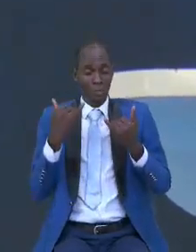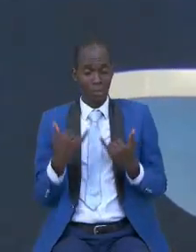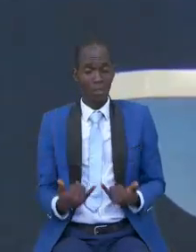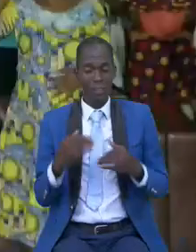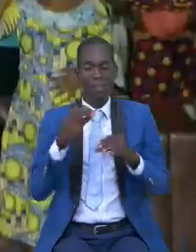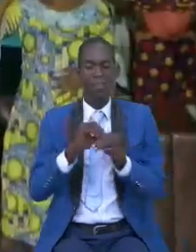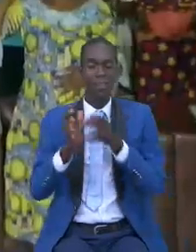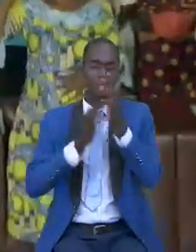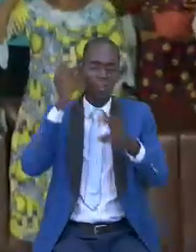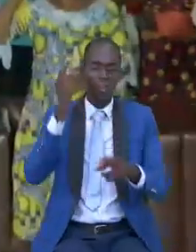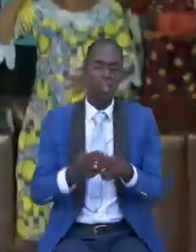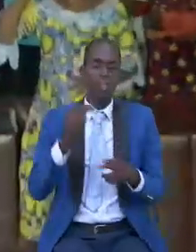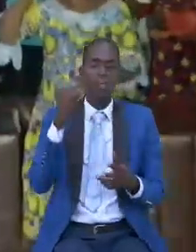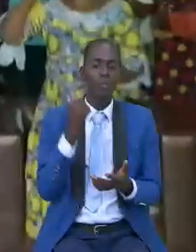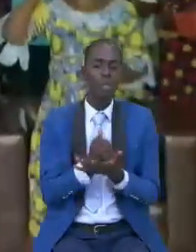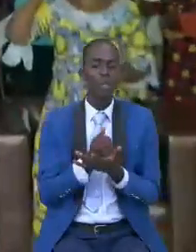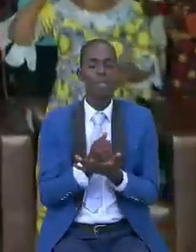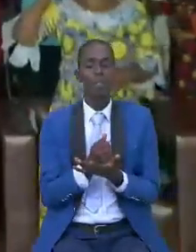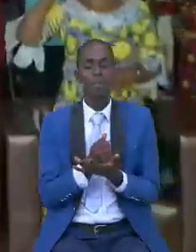in Jesus' name.